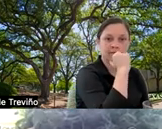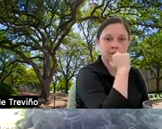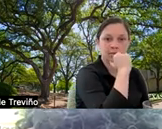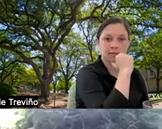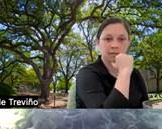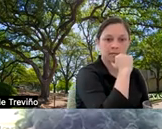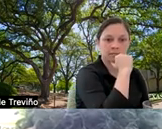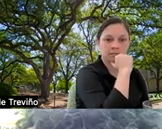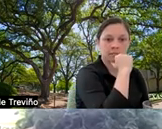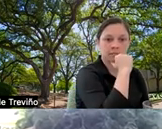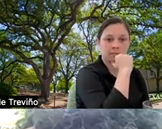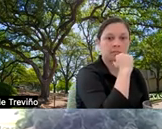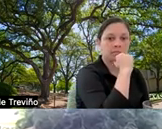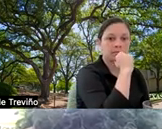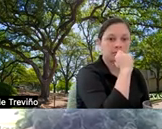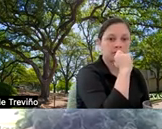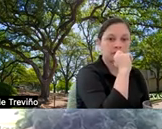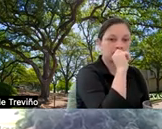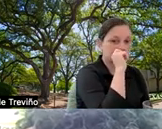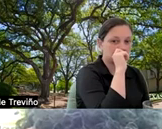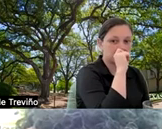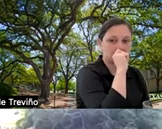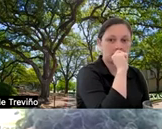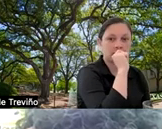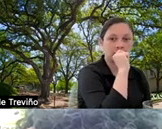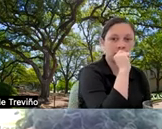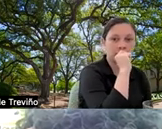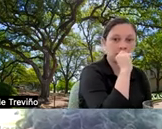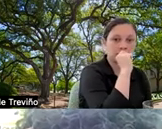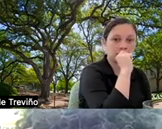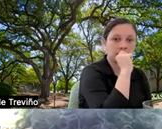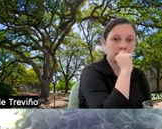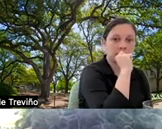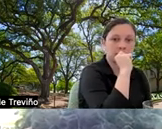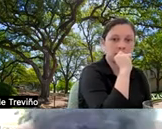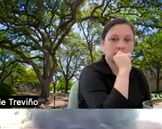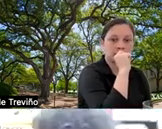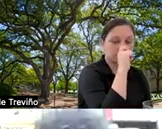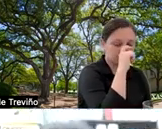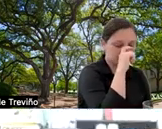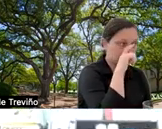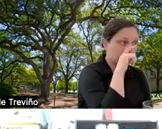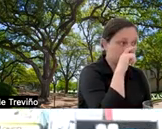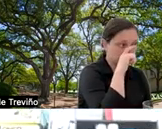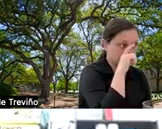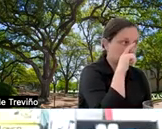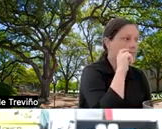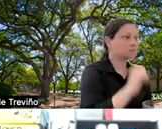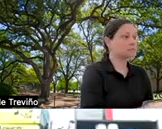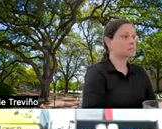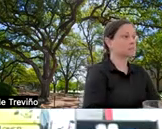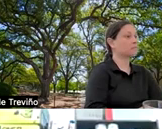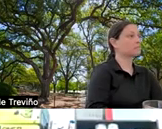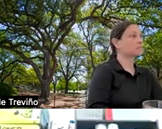And so that's pretty straightforward. Basically expanding the scope or the funding by